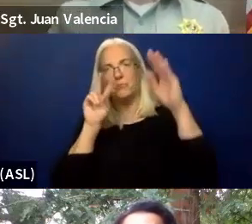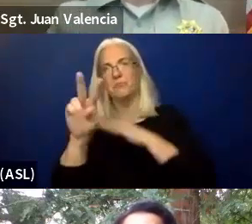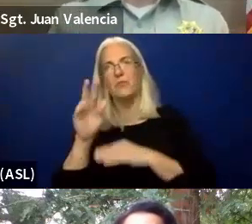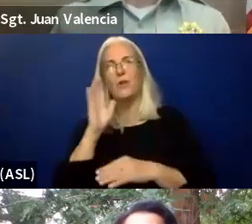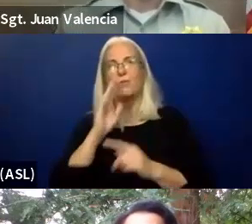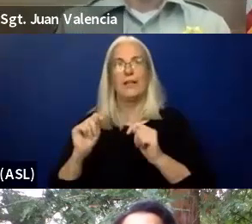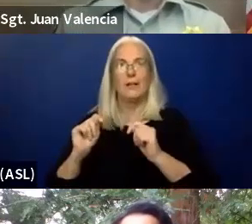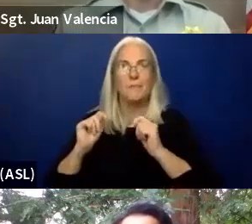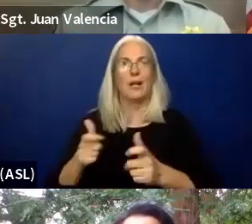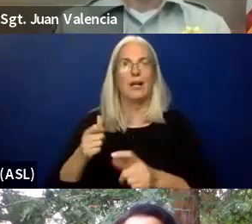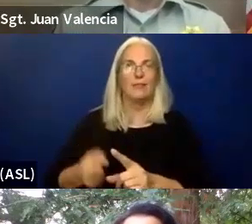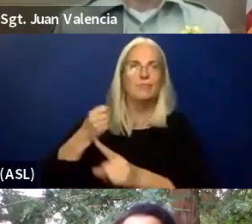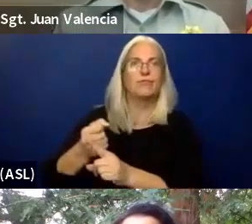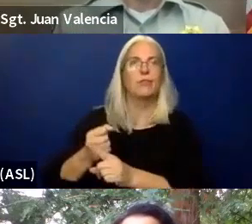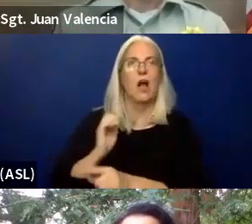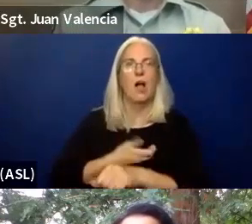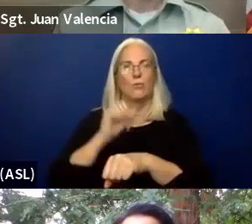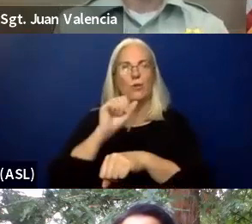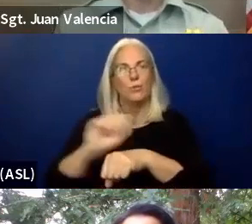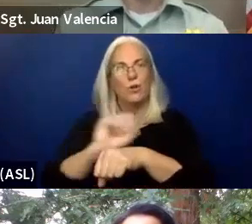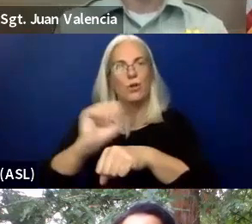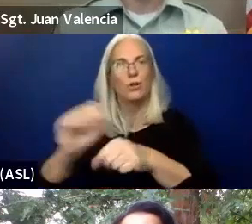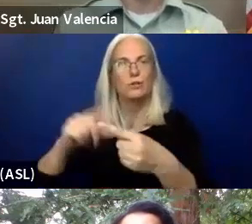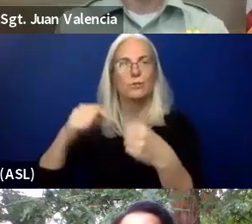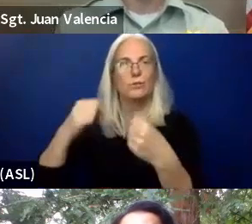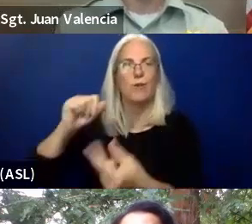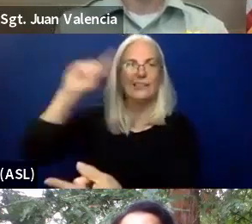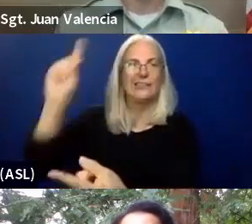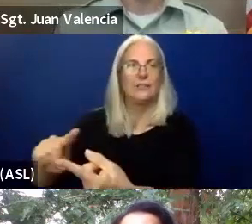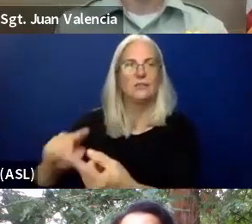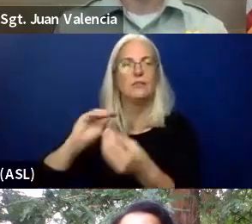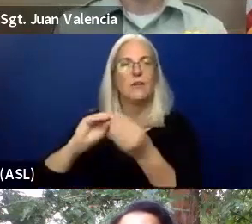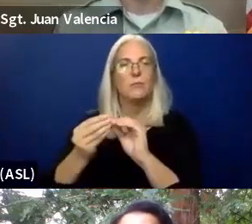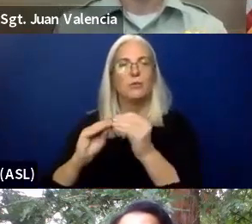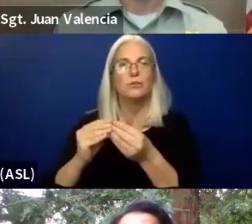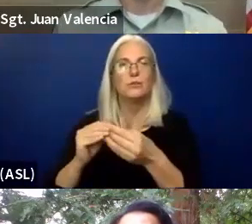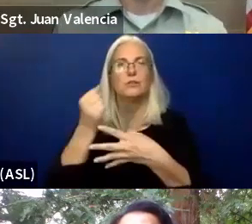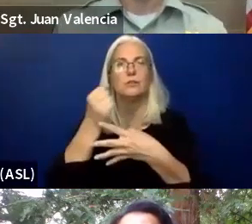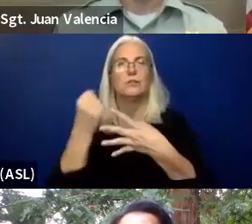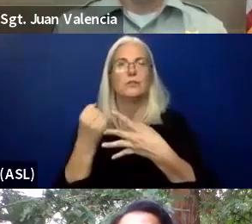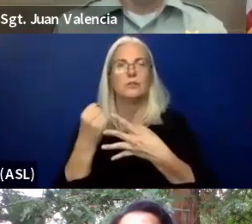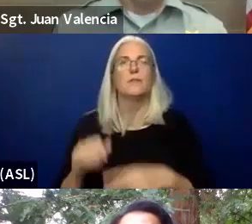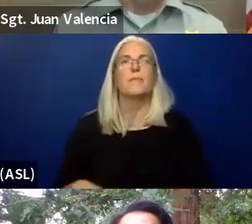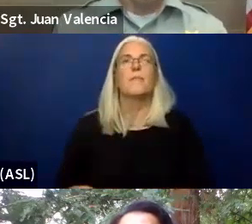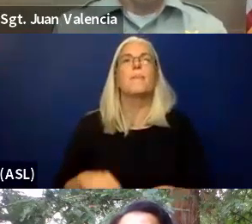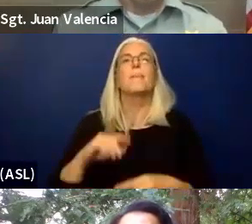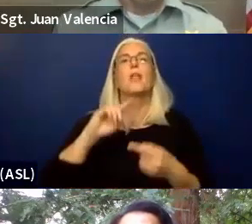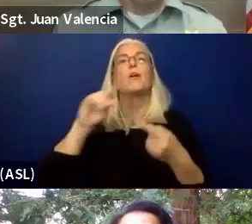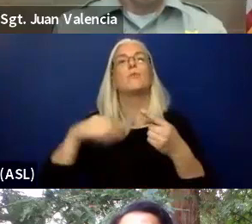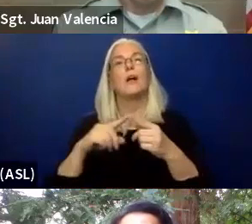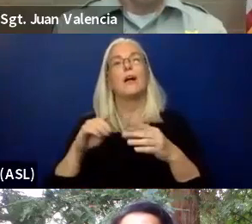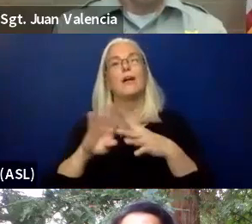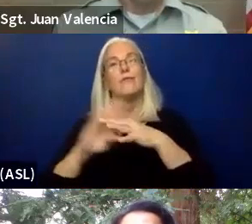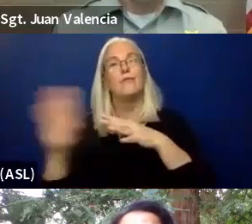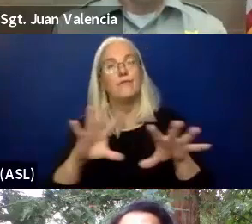concerns about increased cases in the weeks ahead. At the height of the evacuation, 68,000 people were forced to leave their